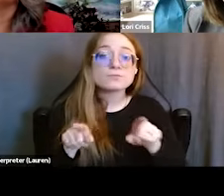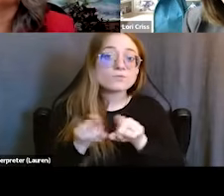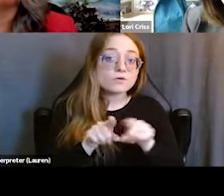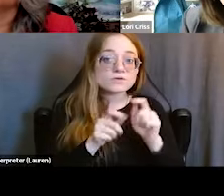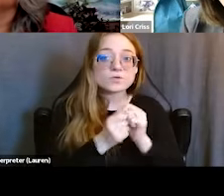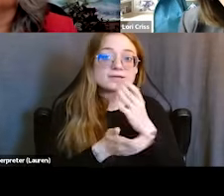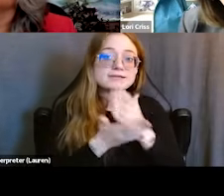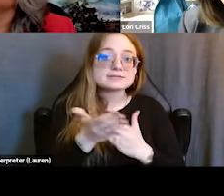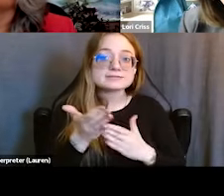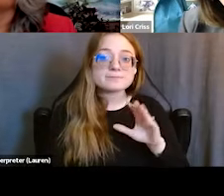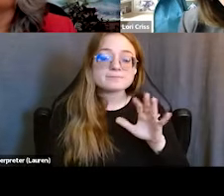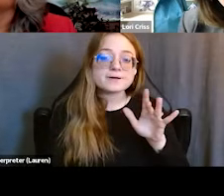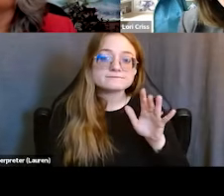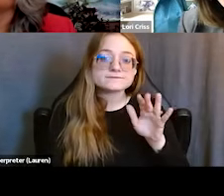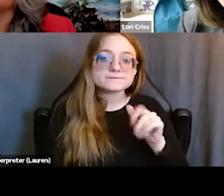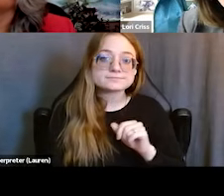some of the